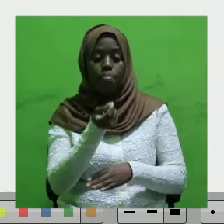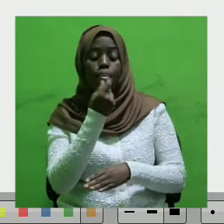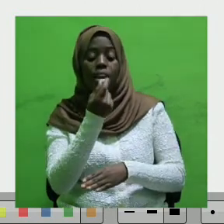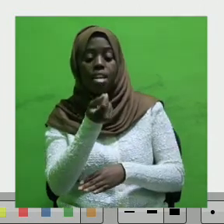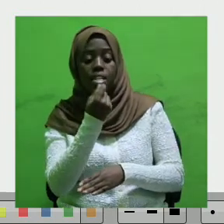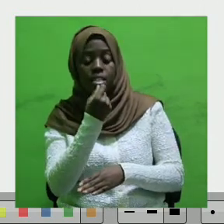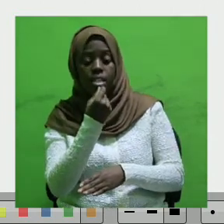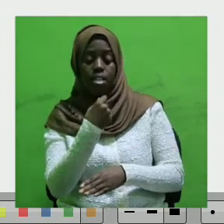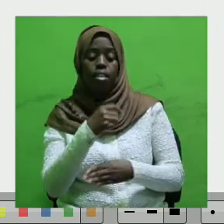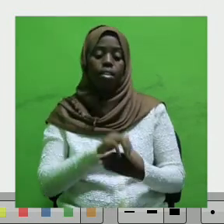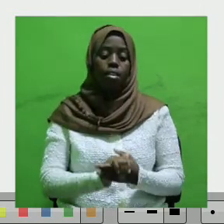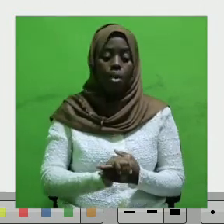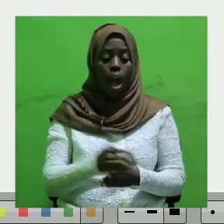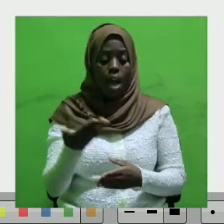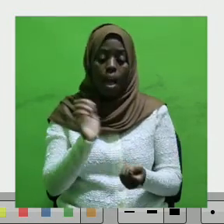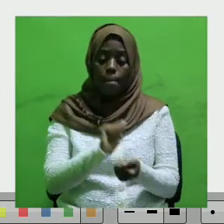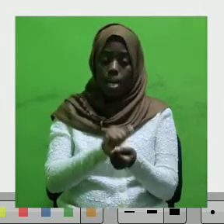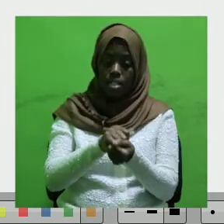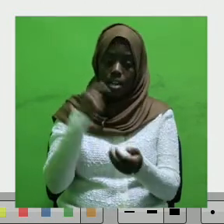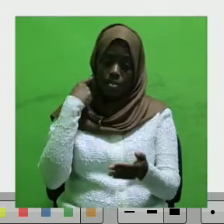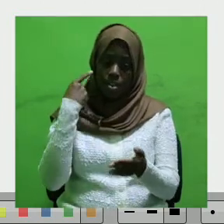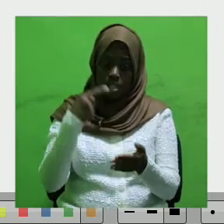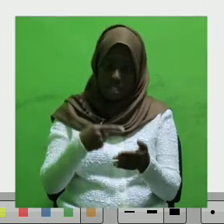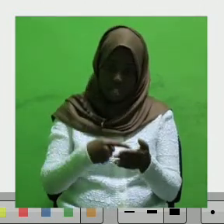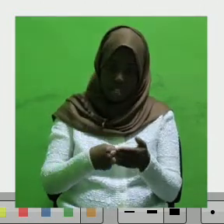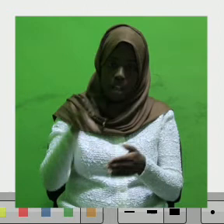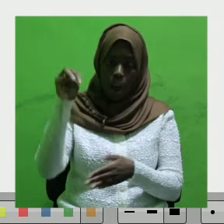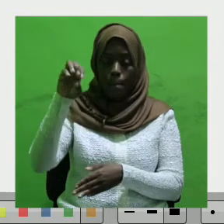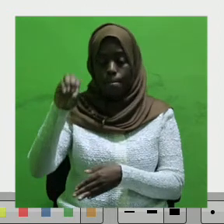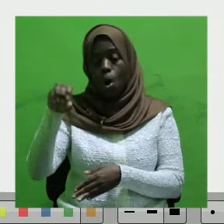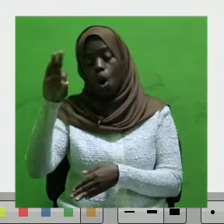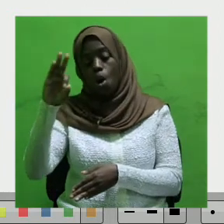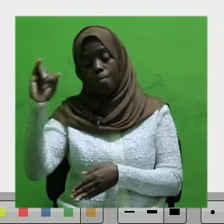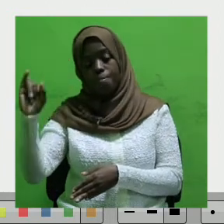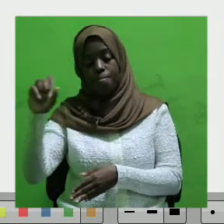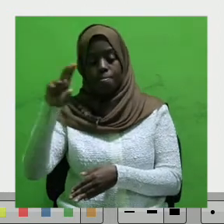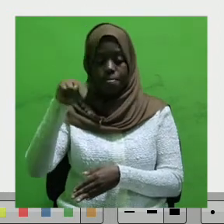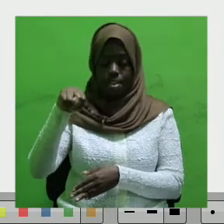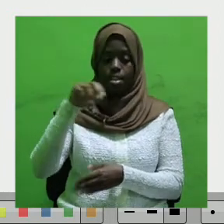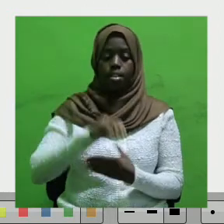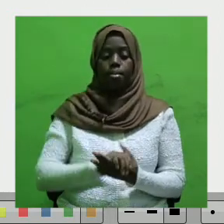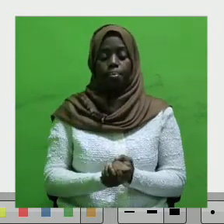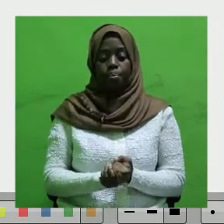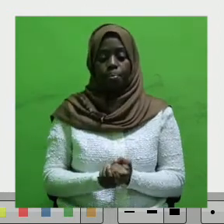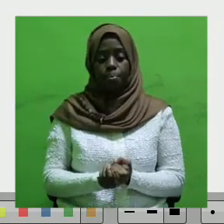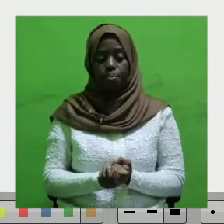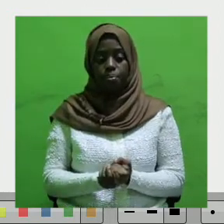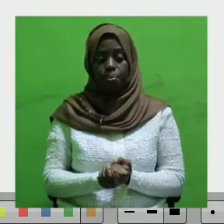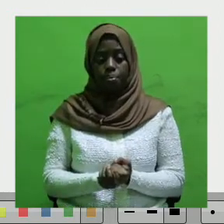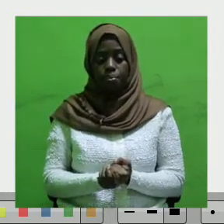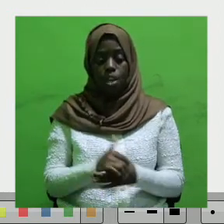can be used as other materials. For instance, morphine, not only as it's used